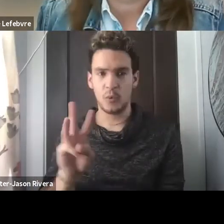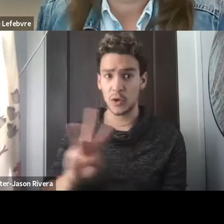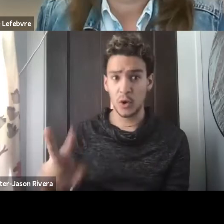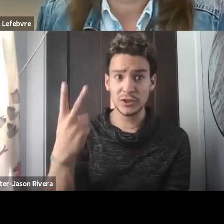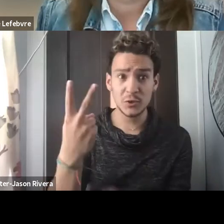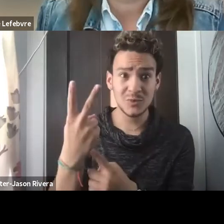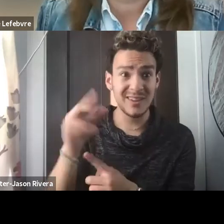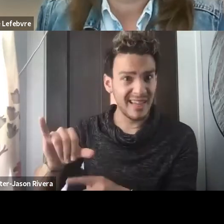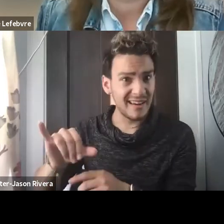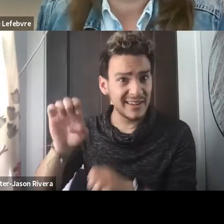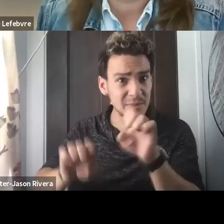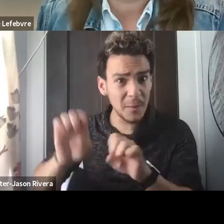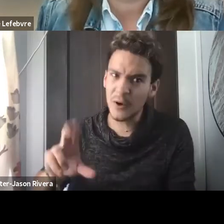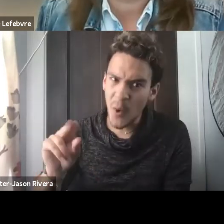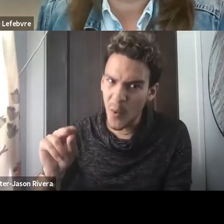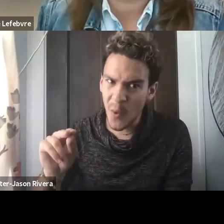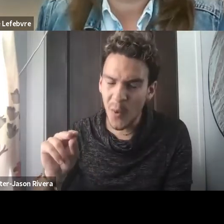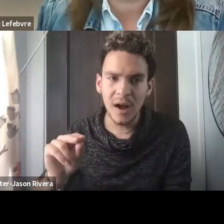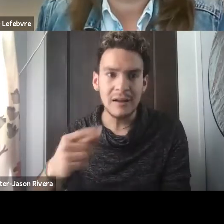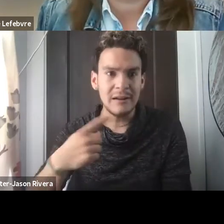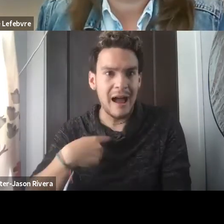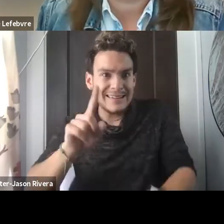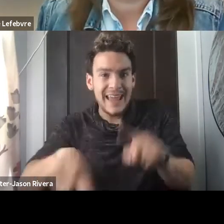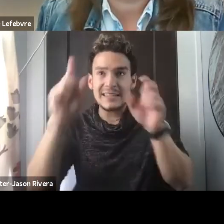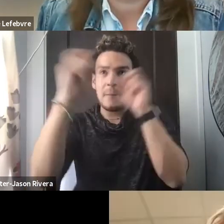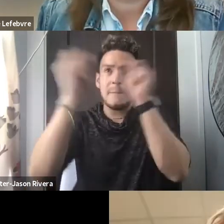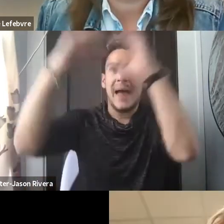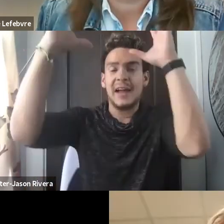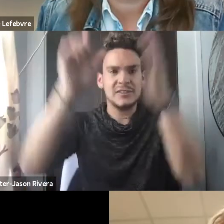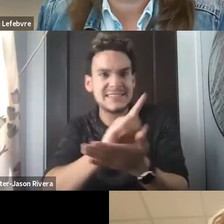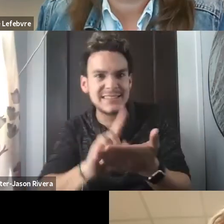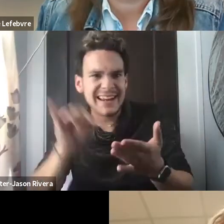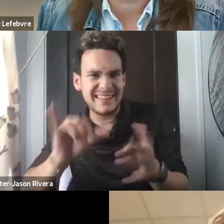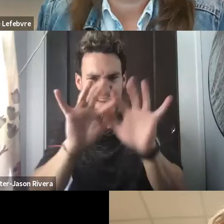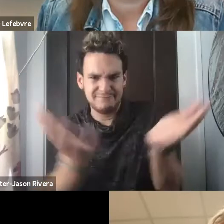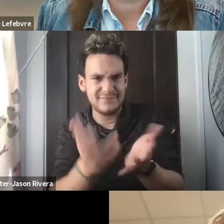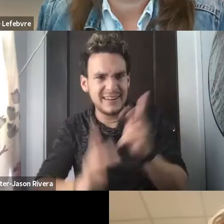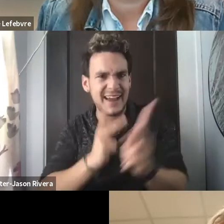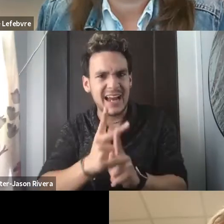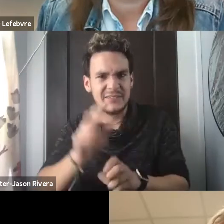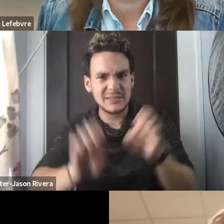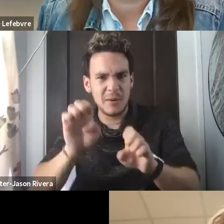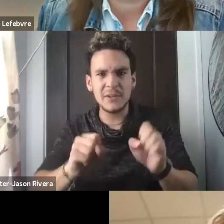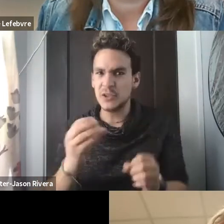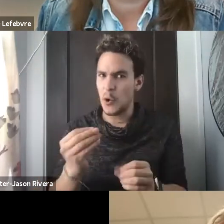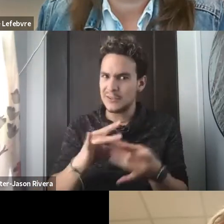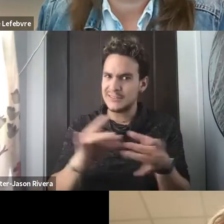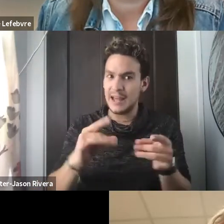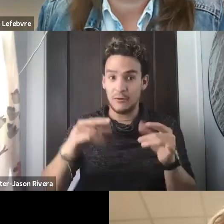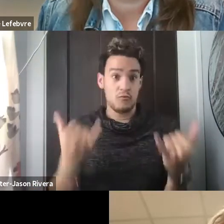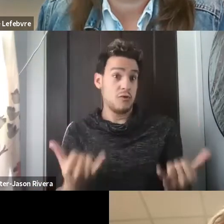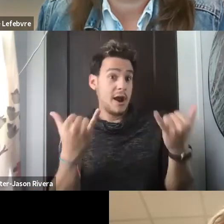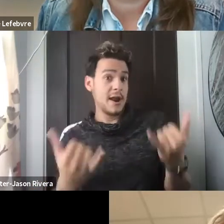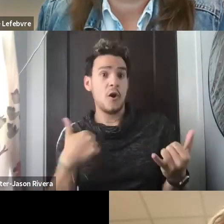experiment, right? There is, and I can't even imagine designing such an experiment. So to say that, that in this moment where